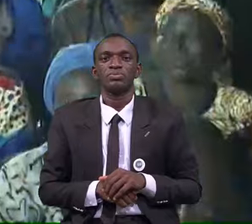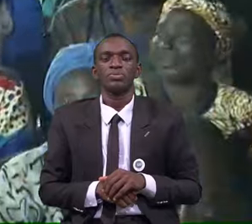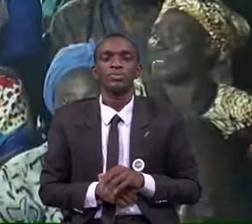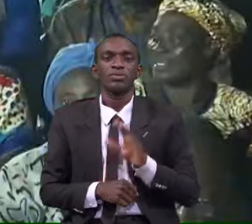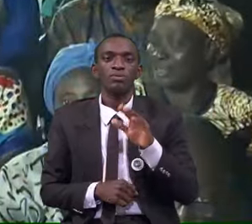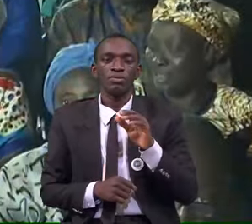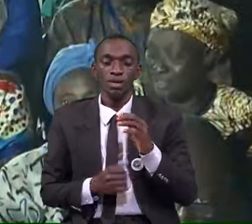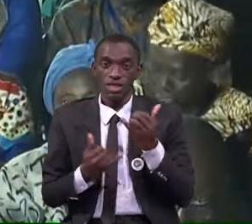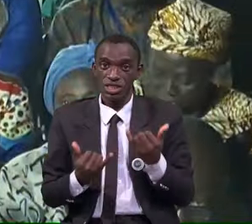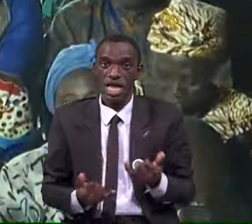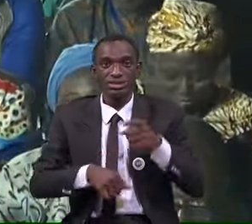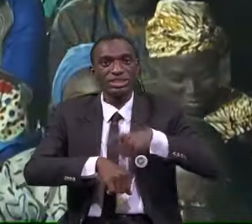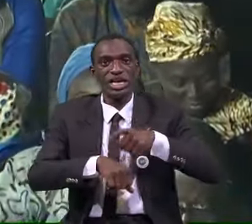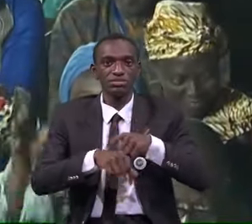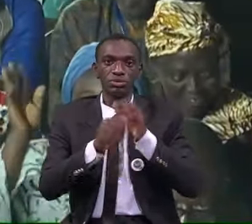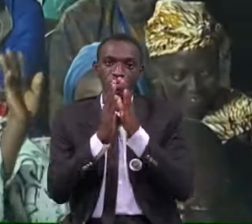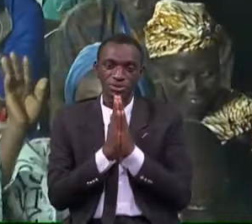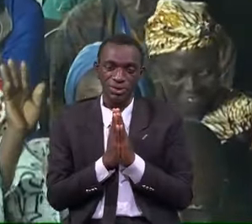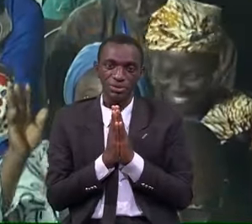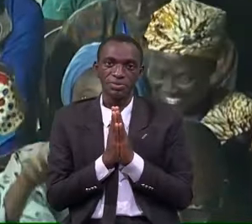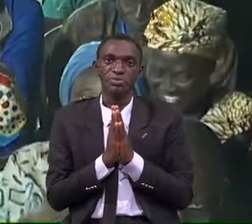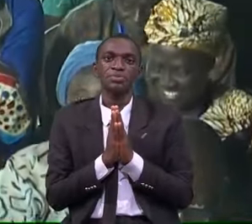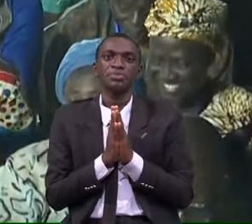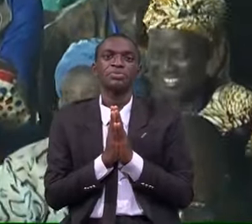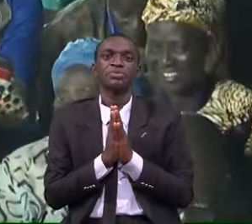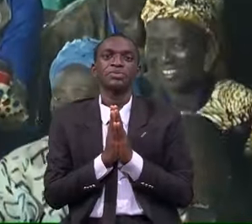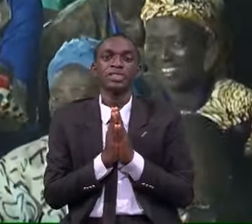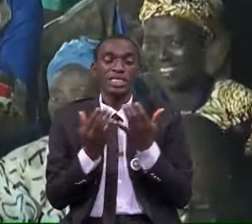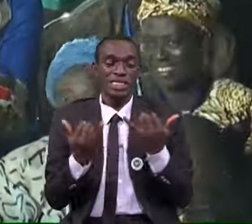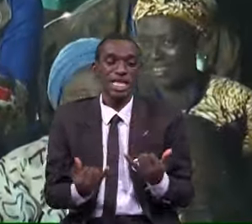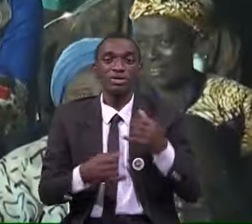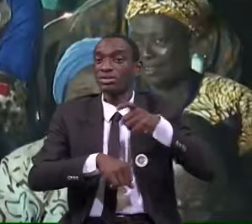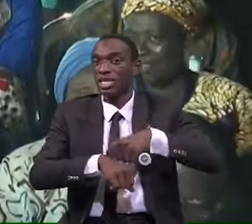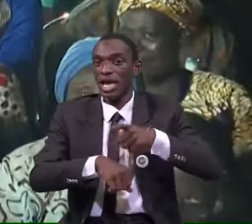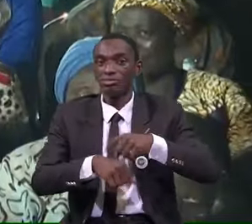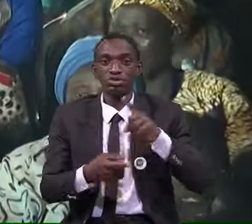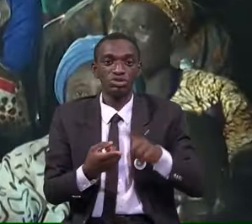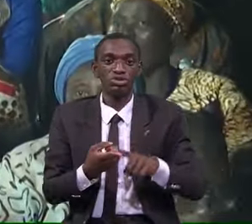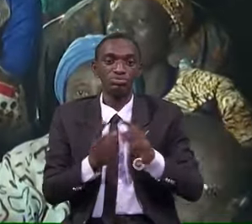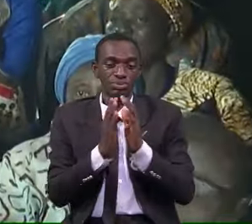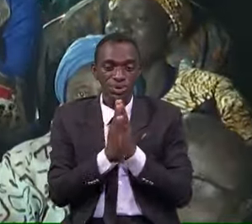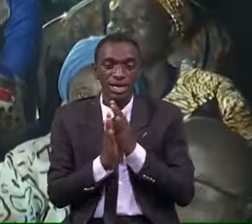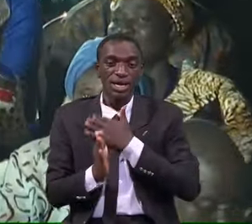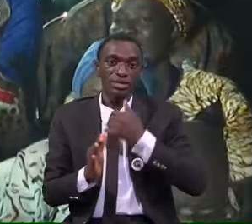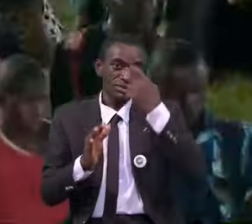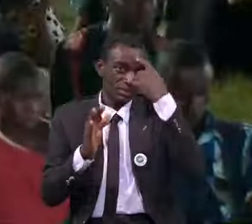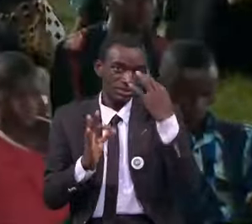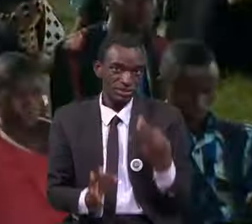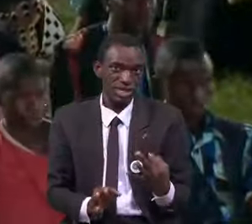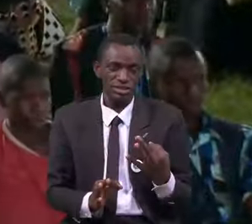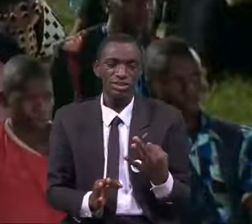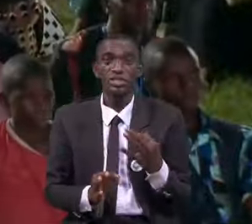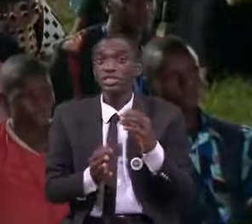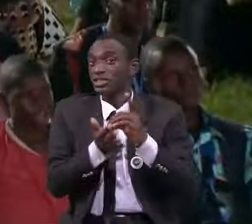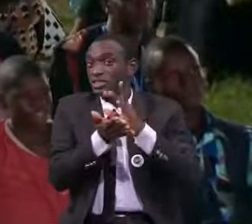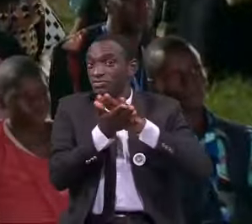Heads bowed and eyes closed. Heads bowed and eyes closed. The divine touch